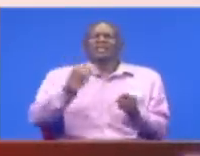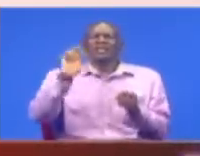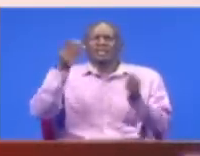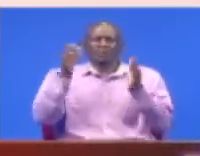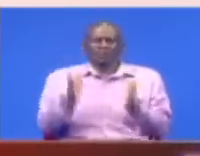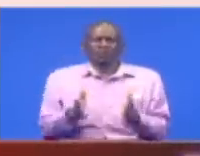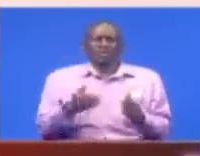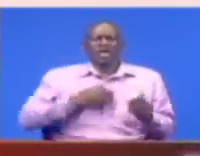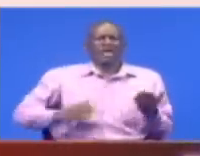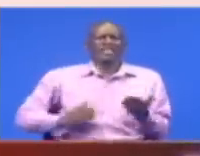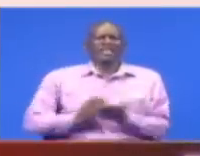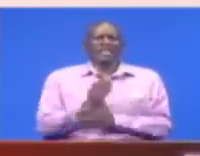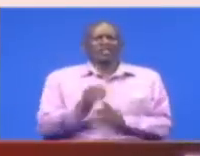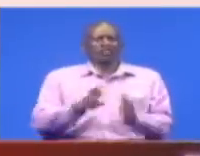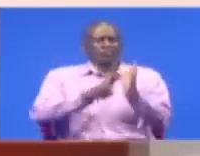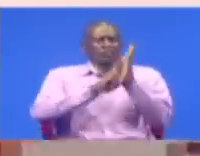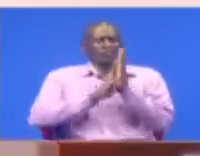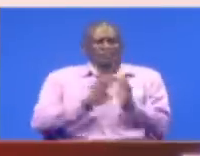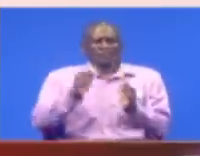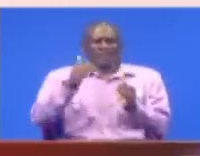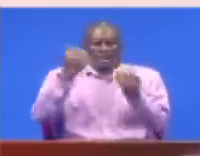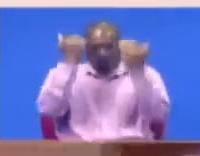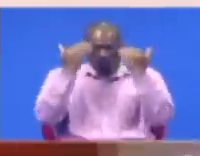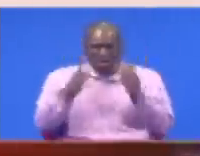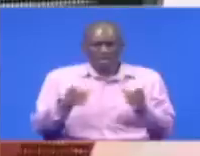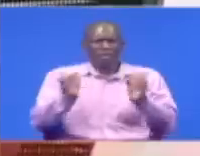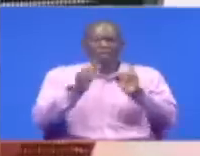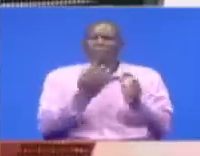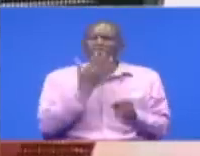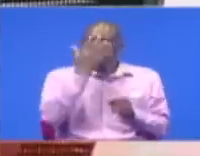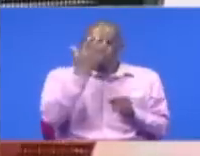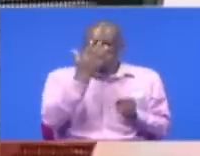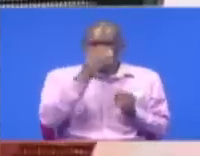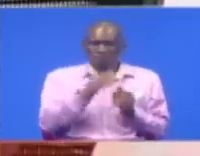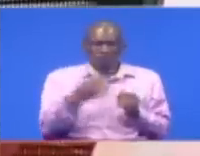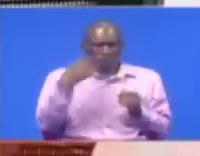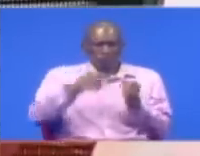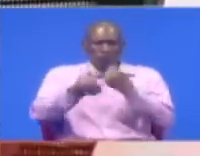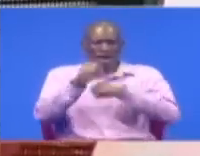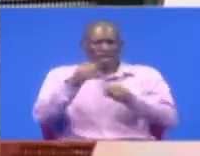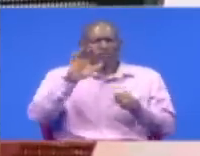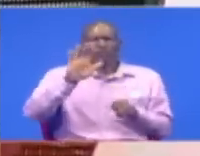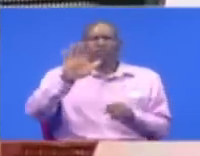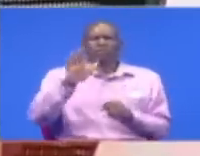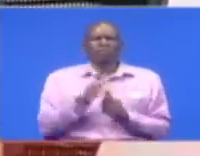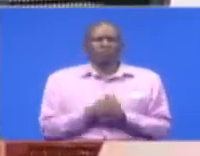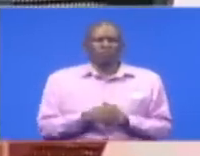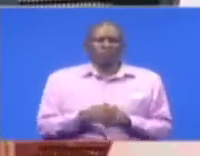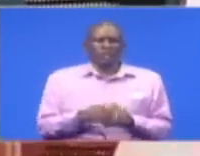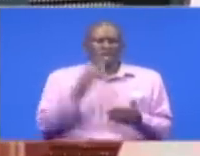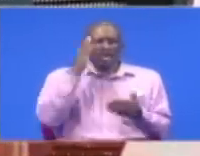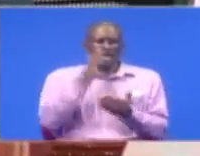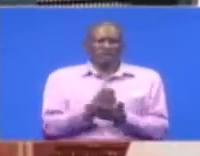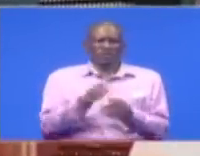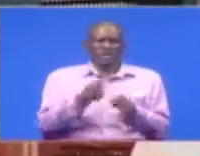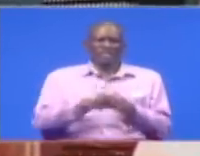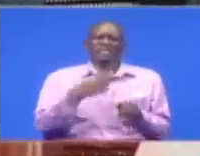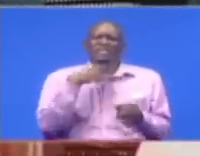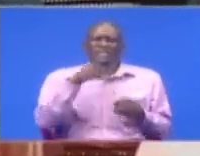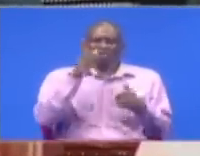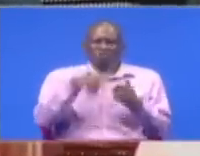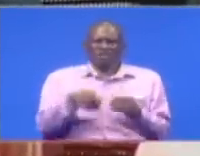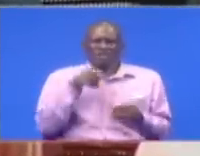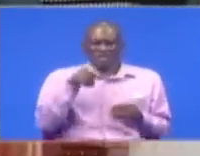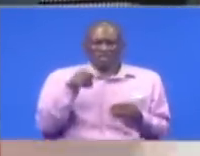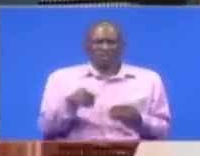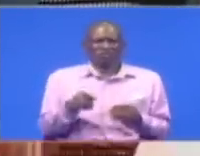was entitled to legal representation. I'm not ashamed for acting for him. Actually, as I indicated, it was